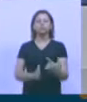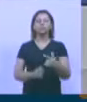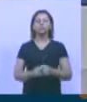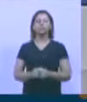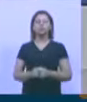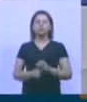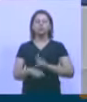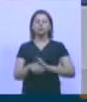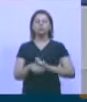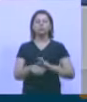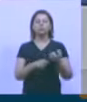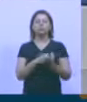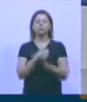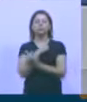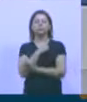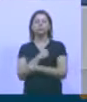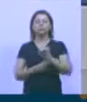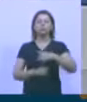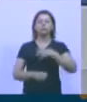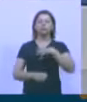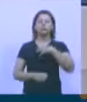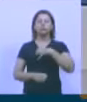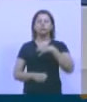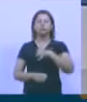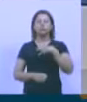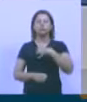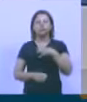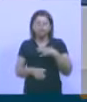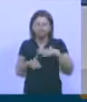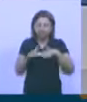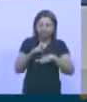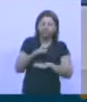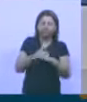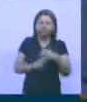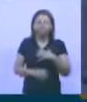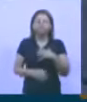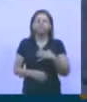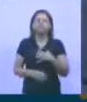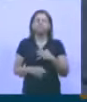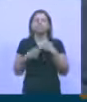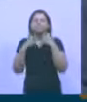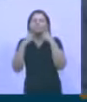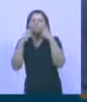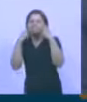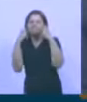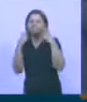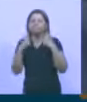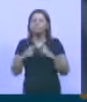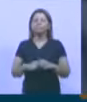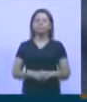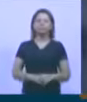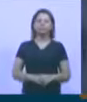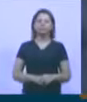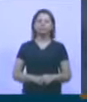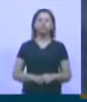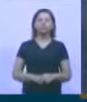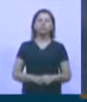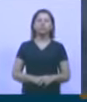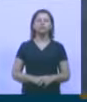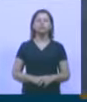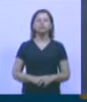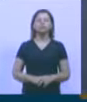A segunda doença emocional é o sentimento de inferioridade. When the child is born, it always feels great,